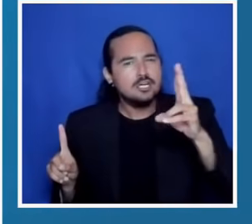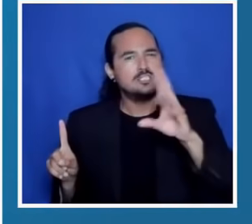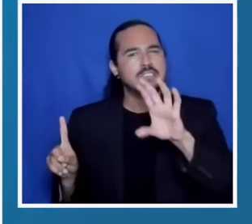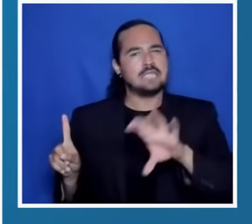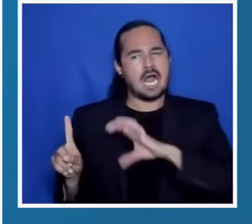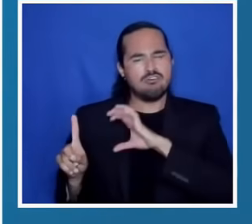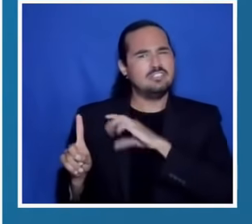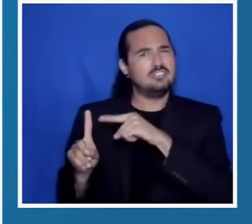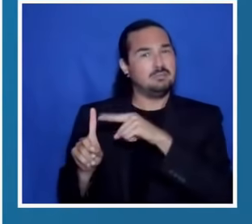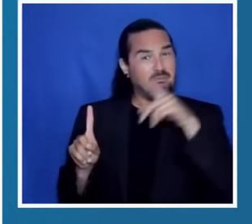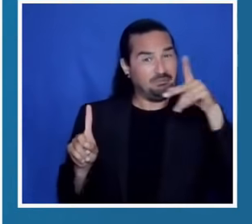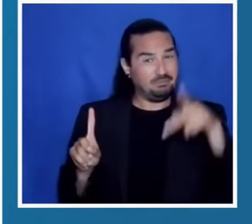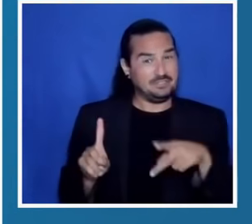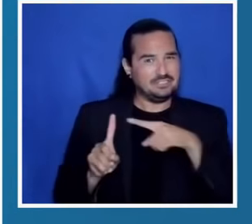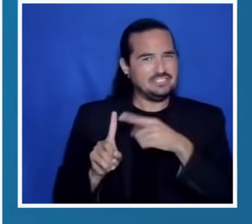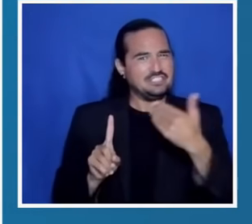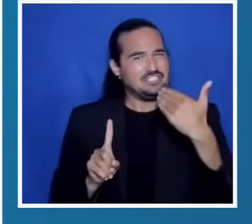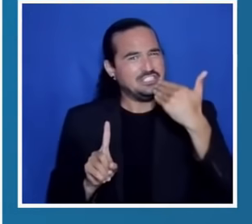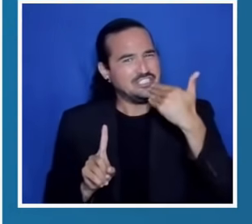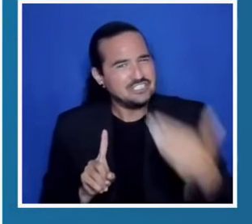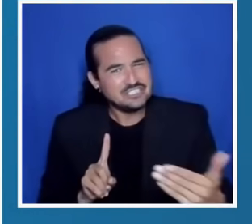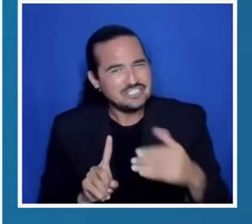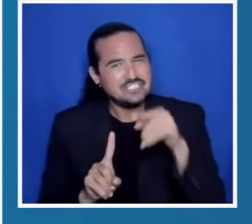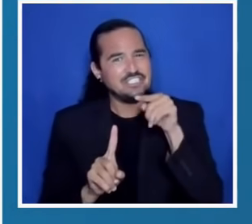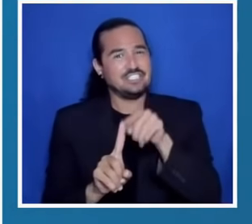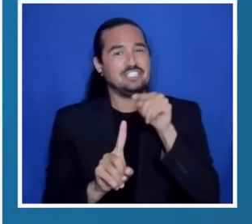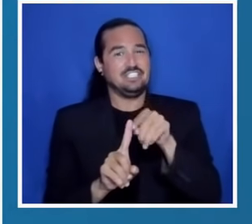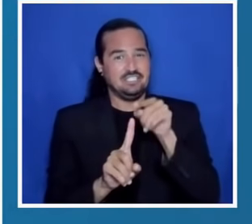and defines the dream.